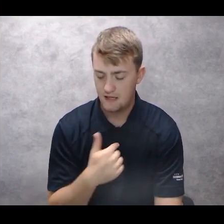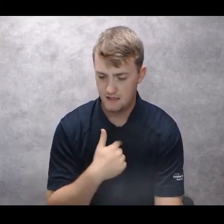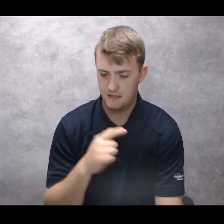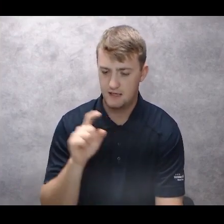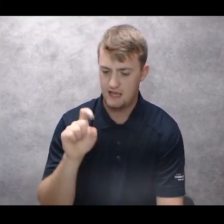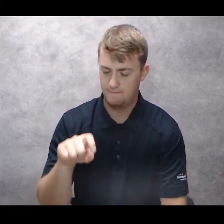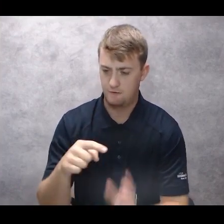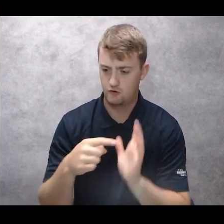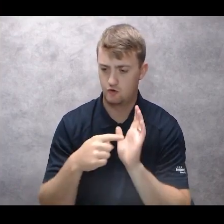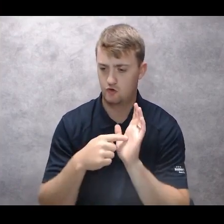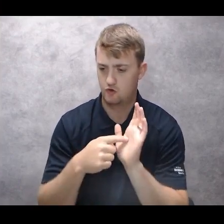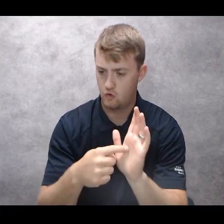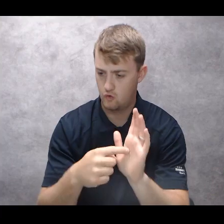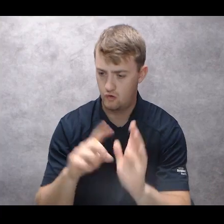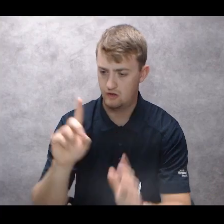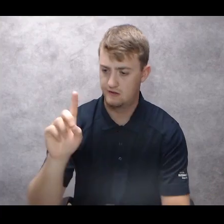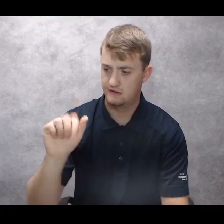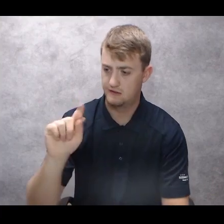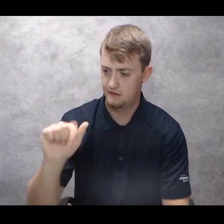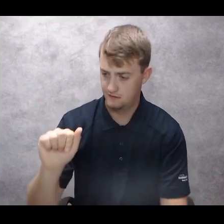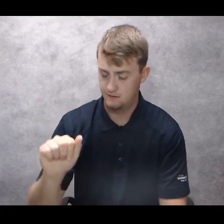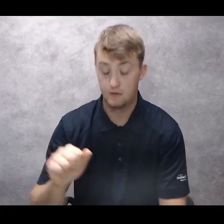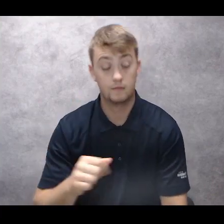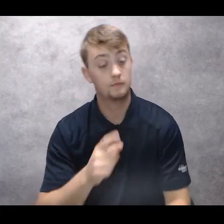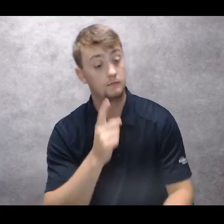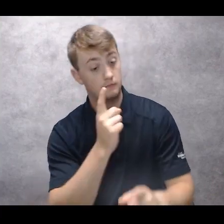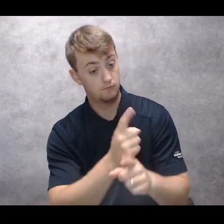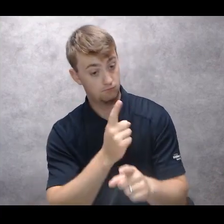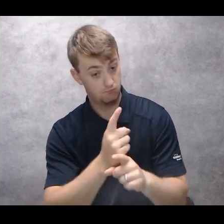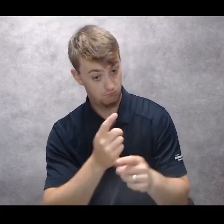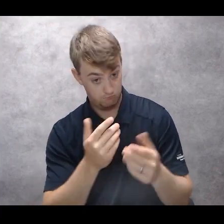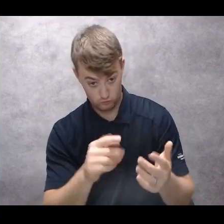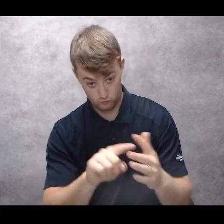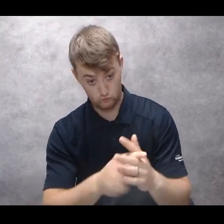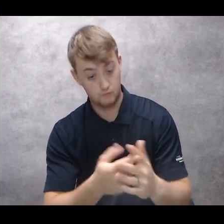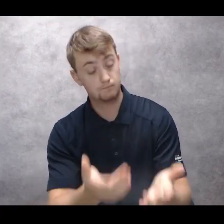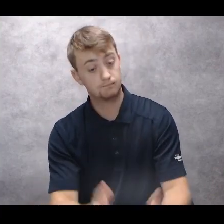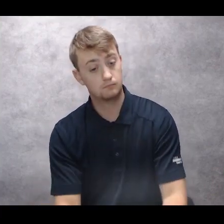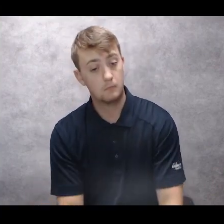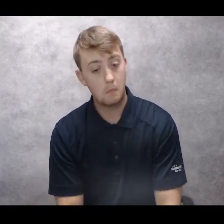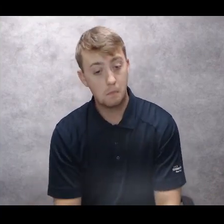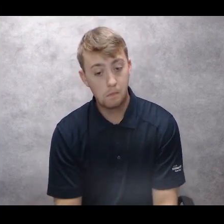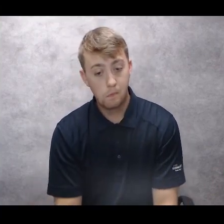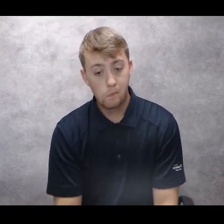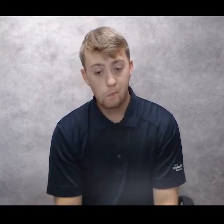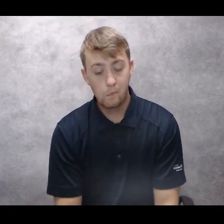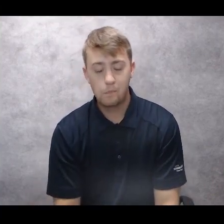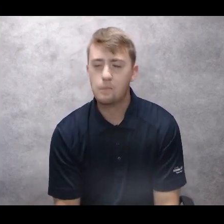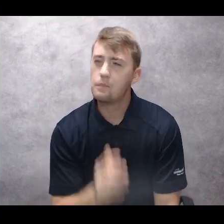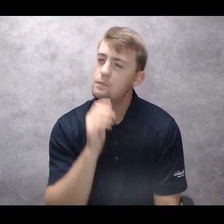it's I have to display the data. Right. How might you get started with that?